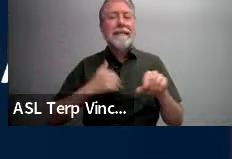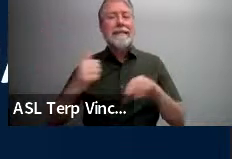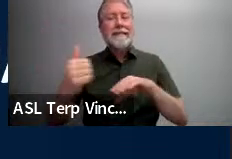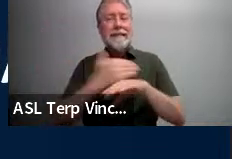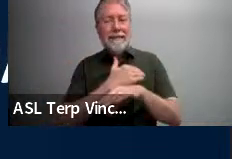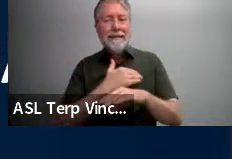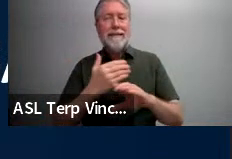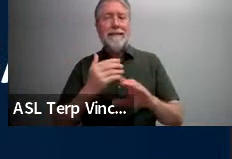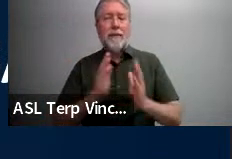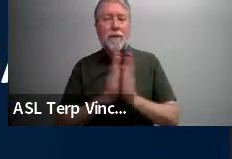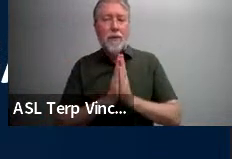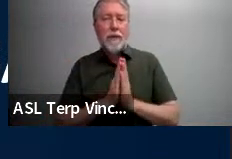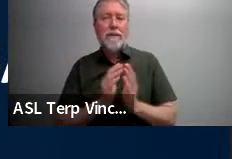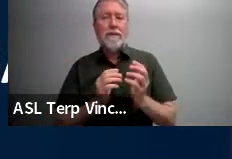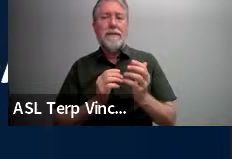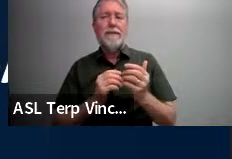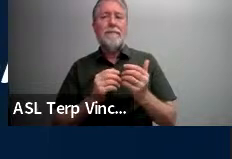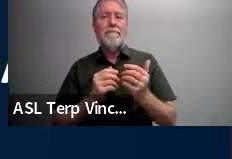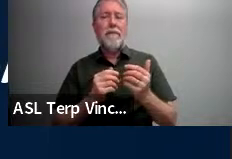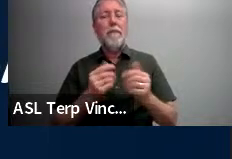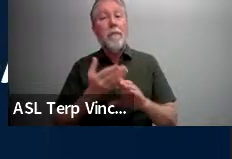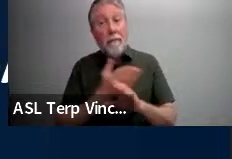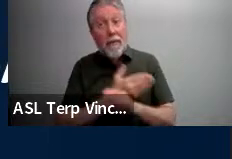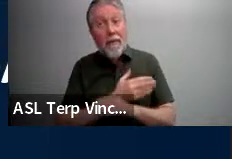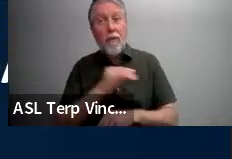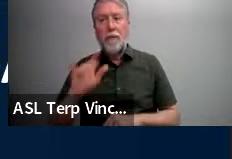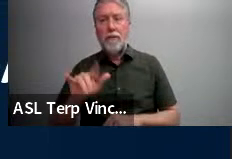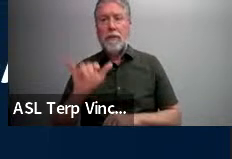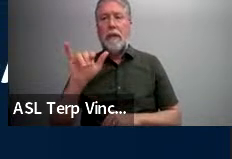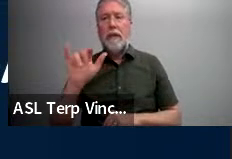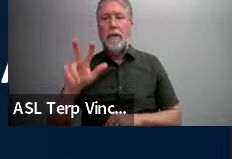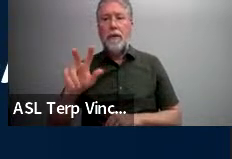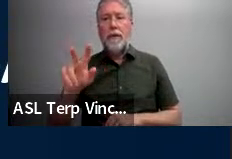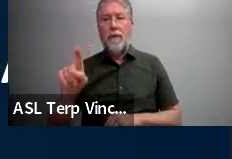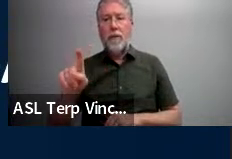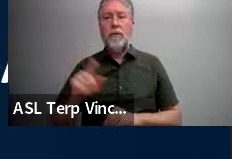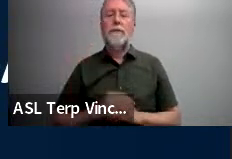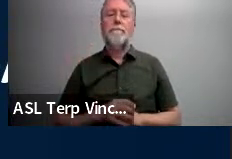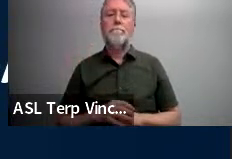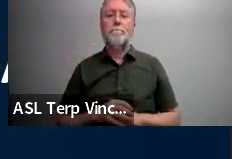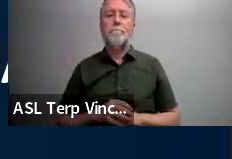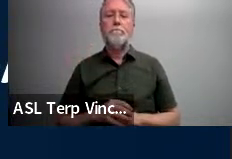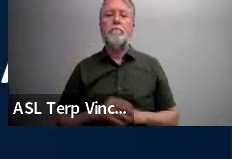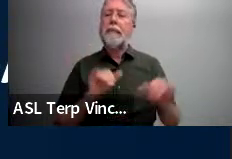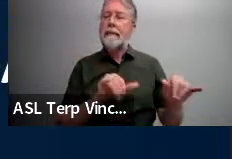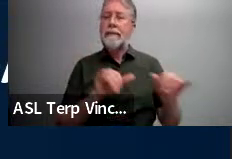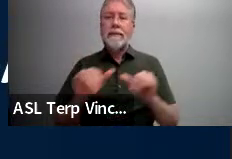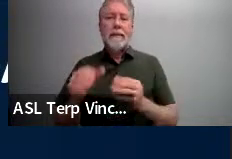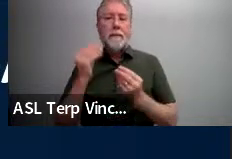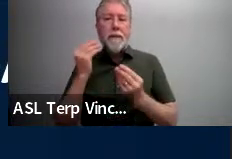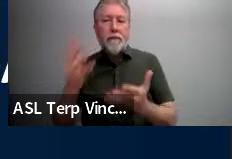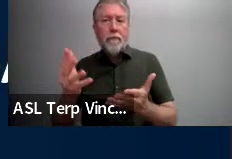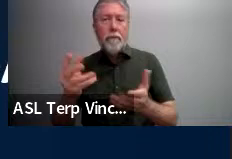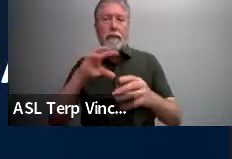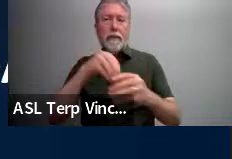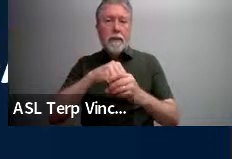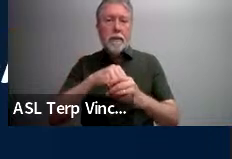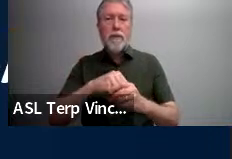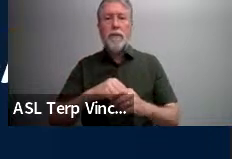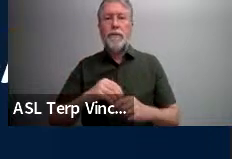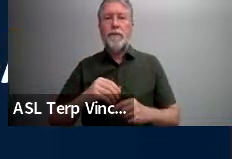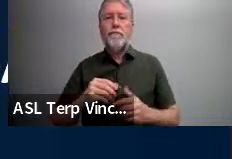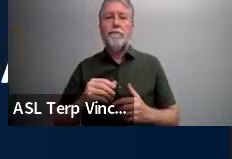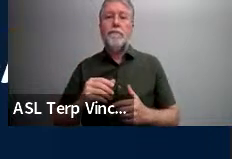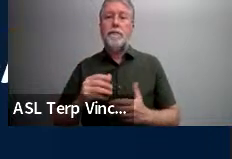Similar to the disability community events, the same information really, just if you